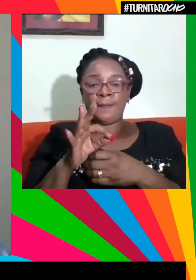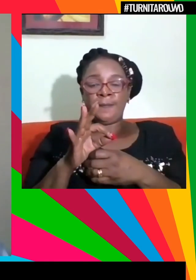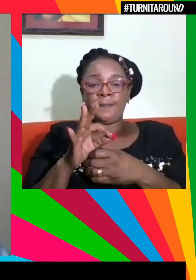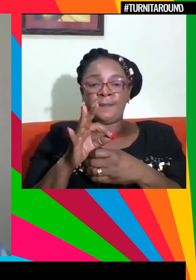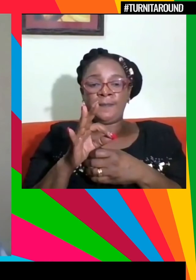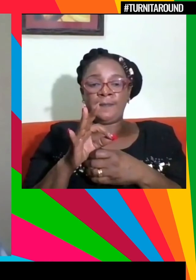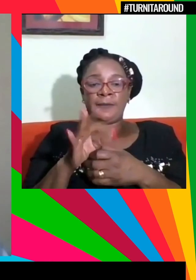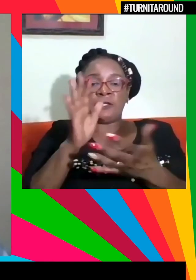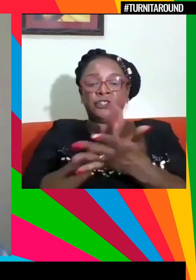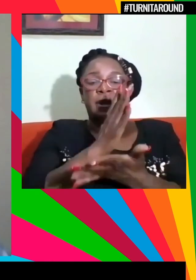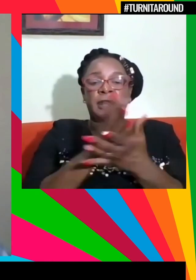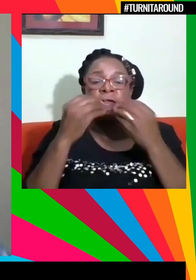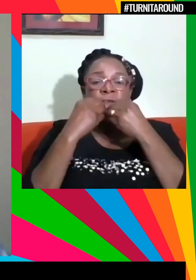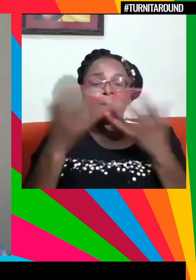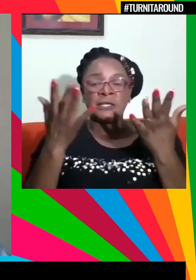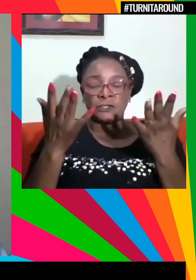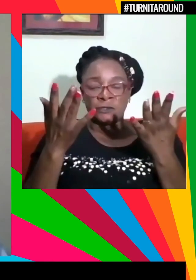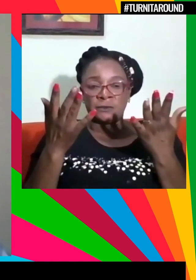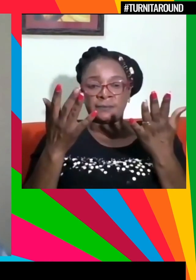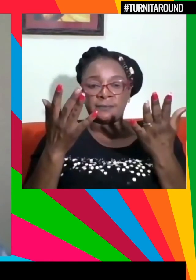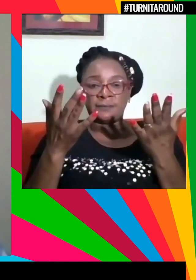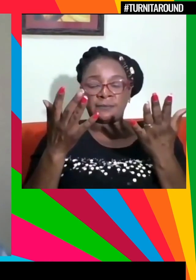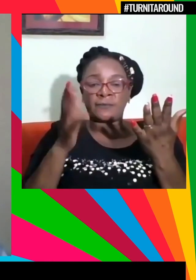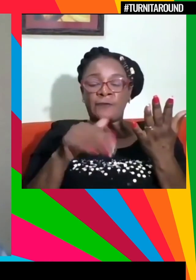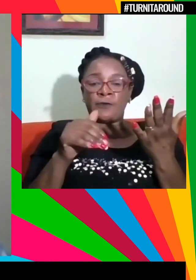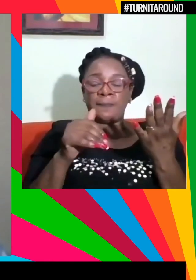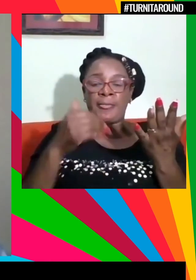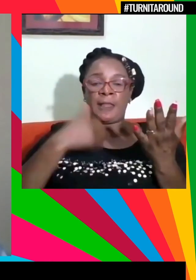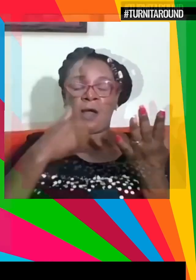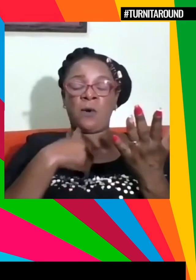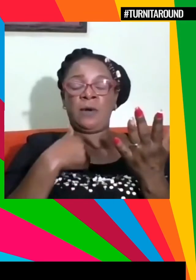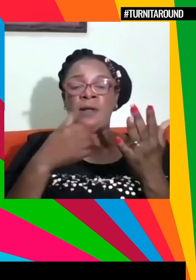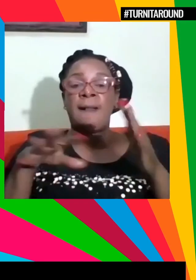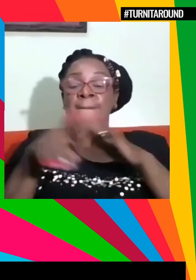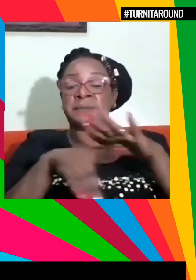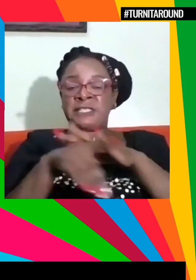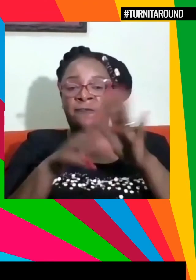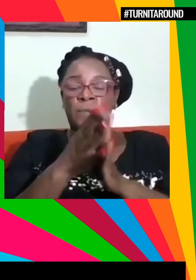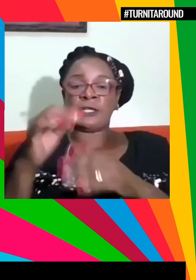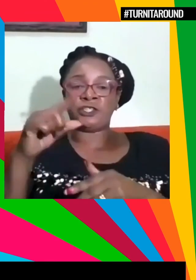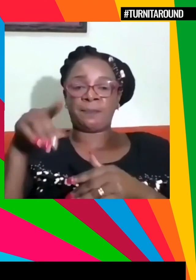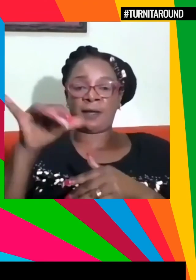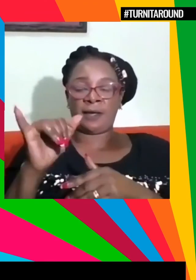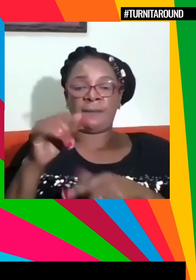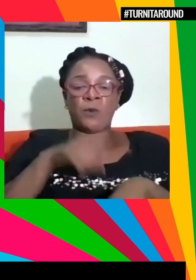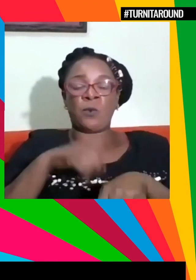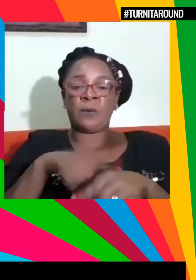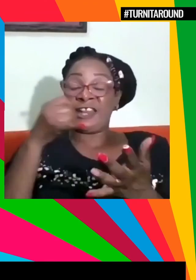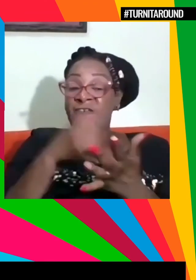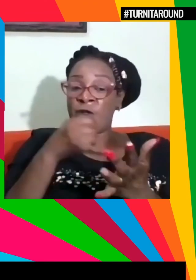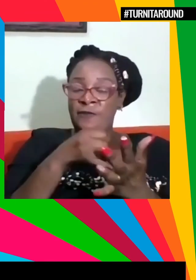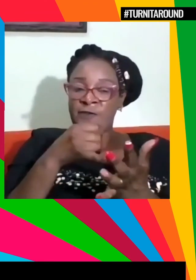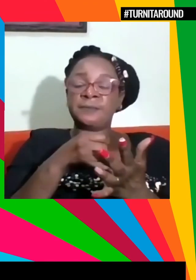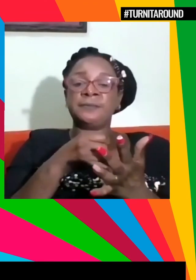being sharing information and being transparent, from our perspective at CPI, when we got involved in this, what